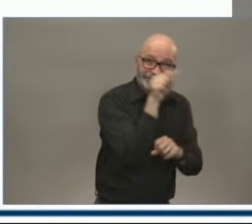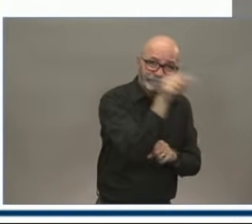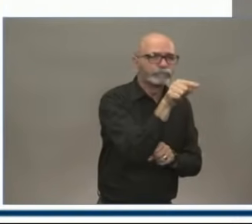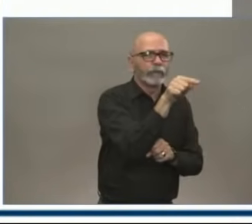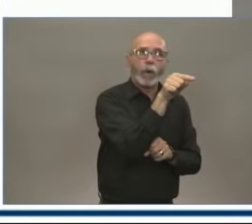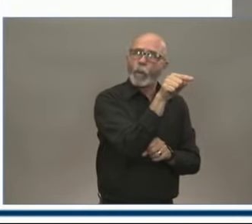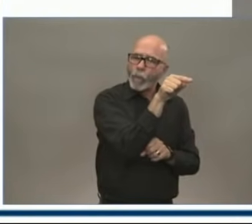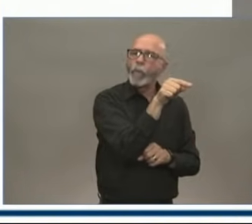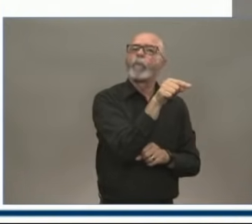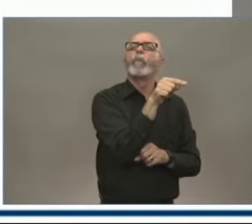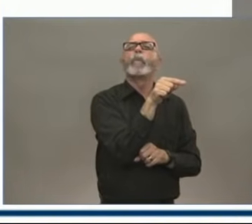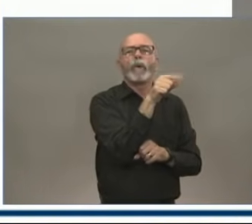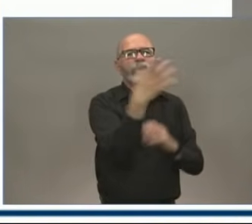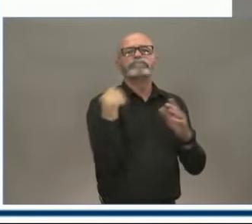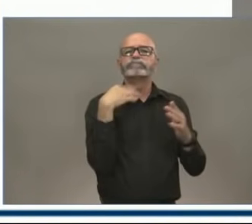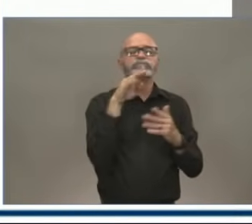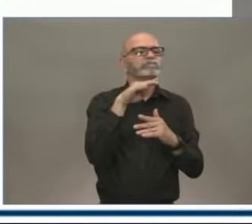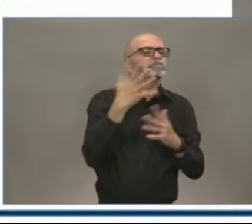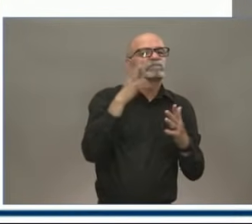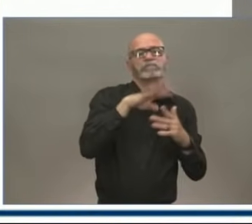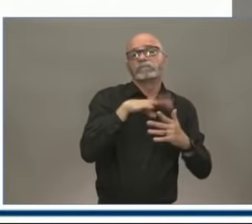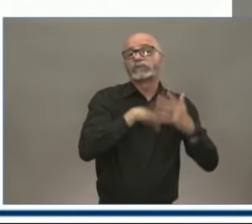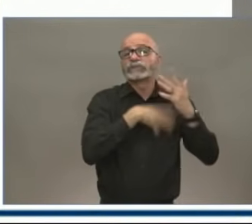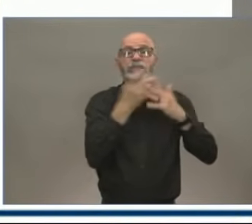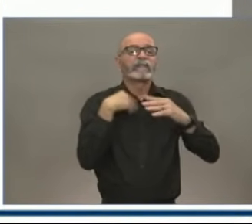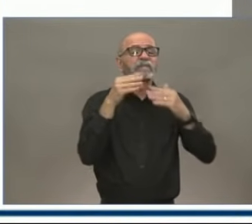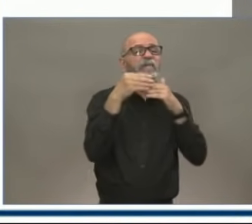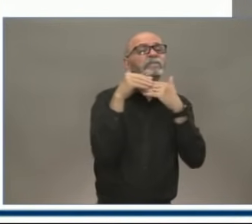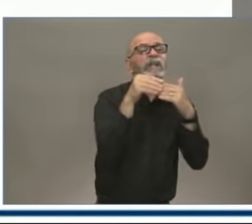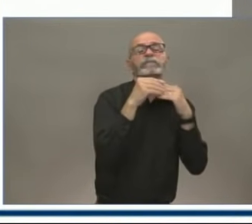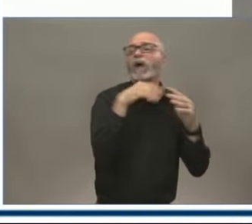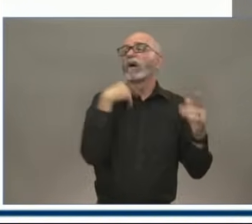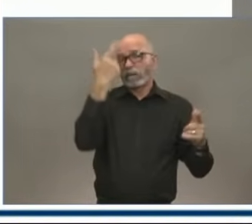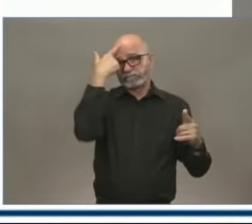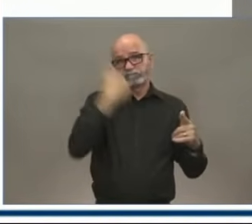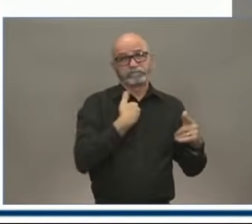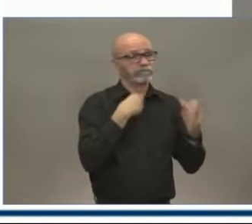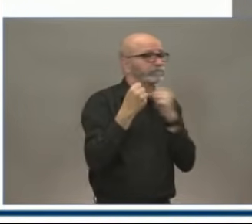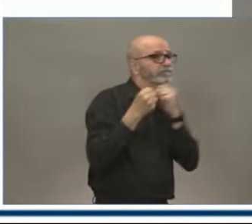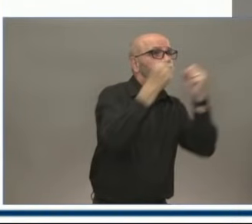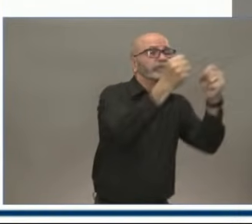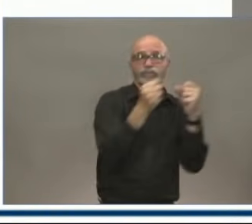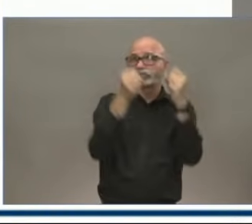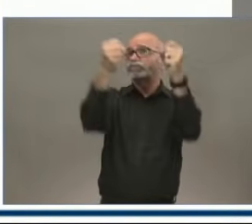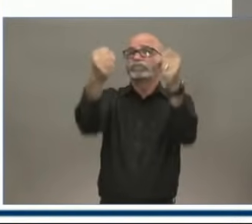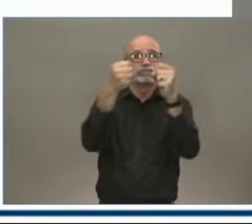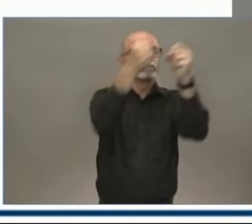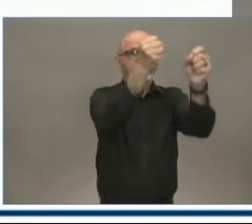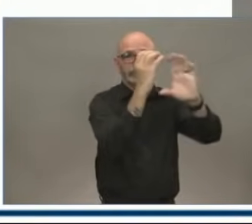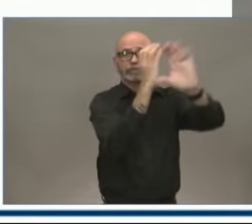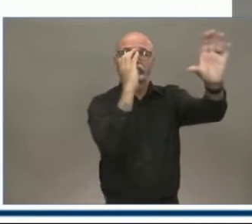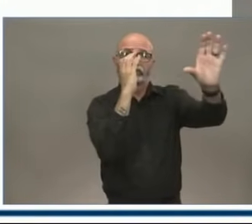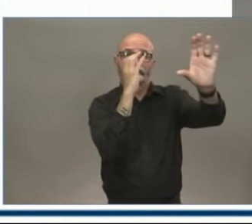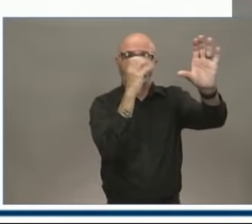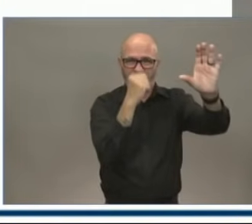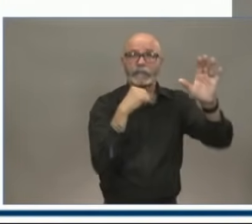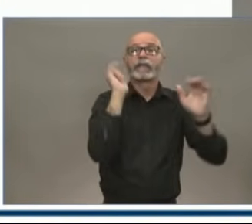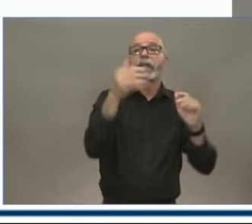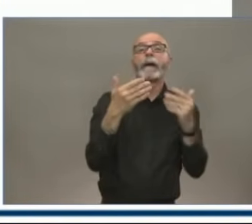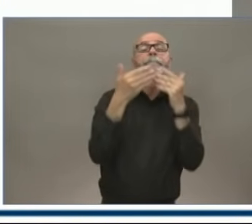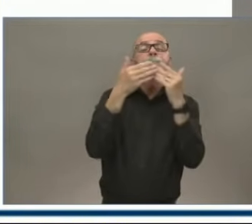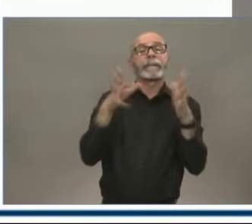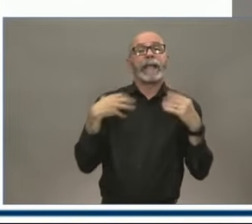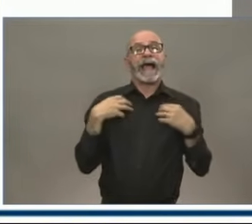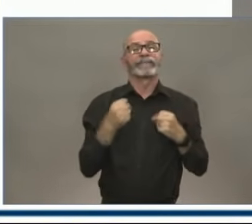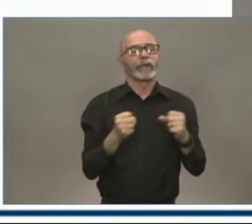and flexible as needed across the province. So I want to thank my colleagues in public health who have worked extremely hard